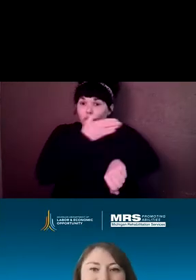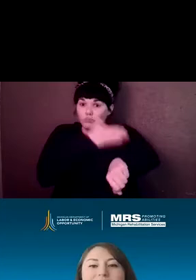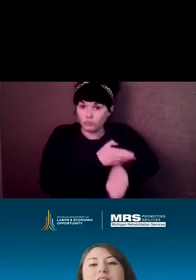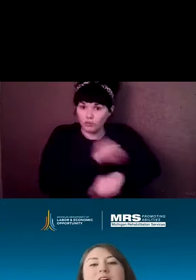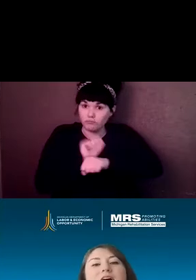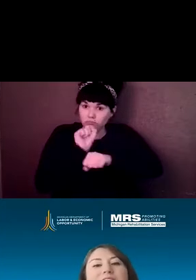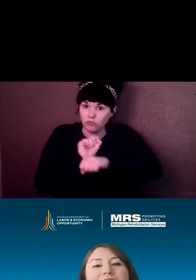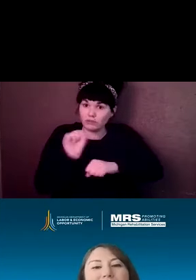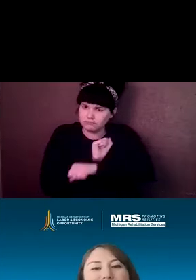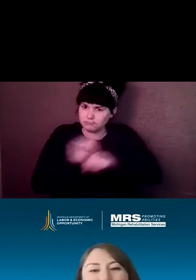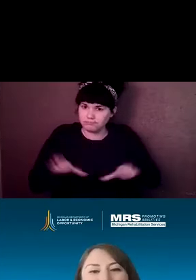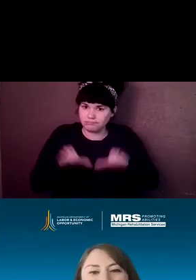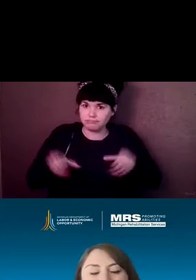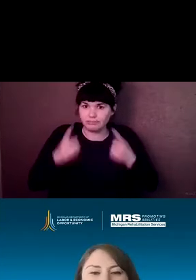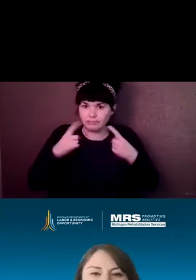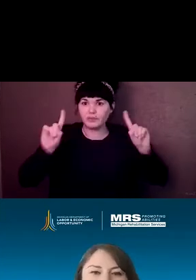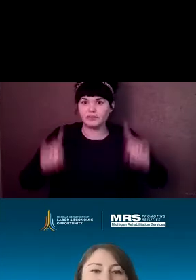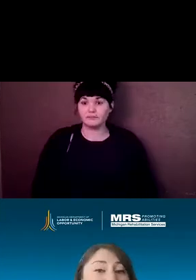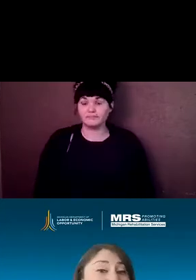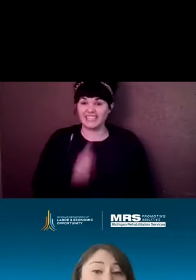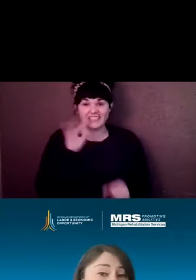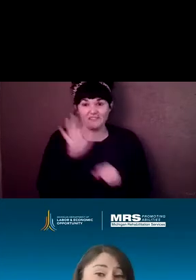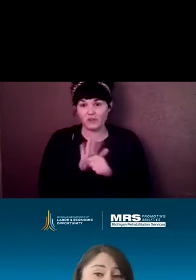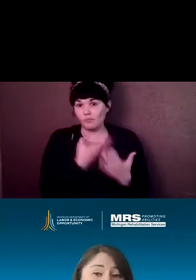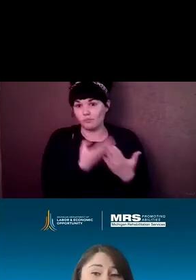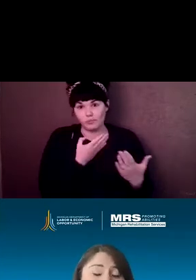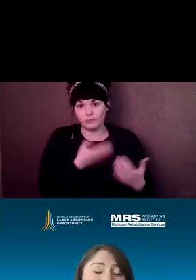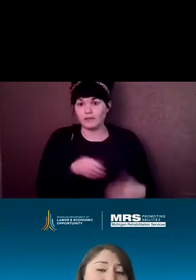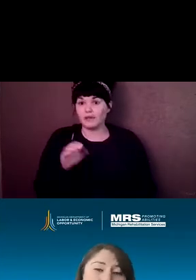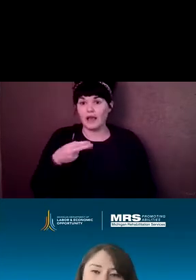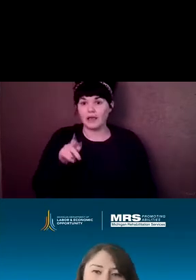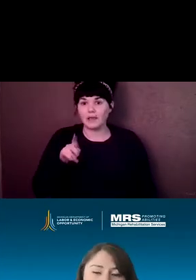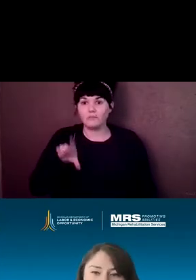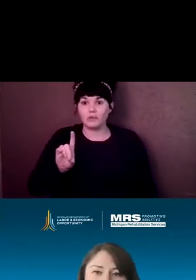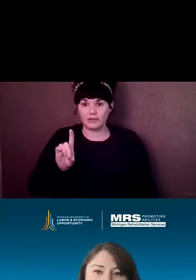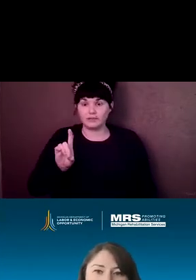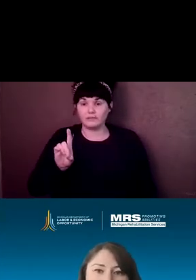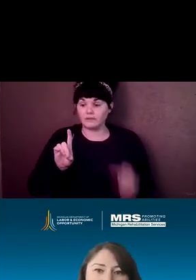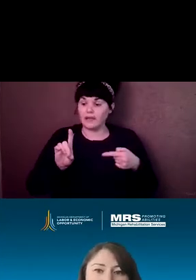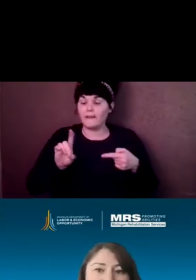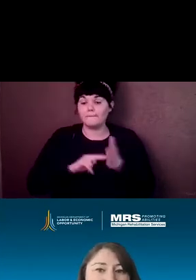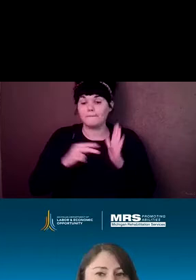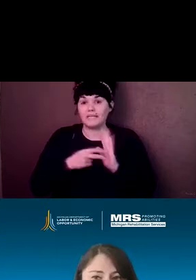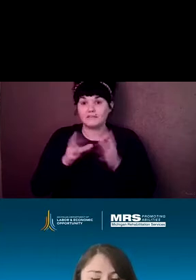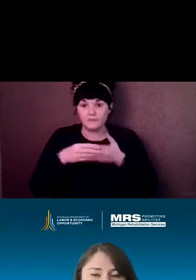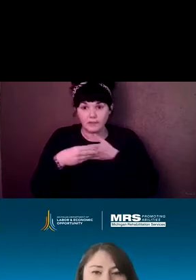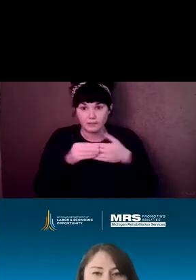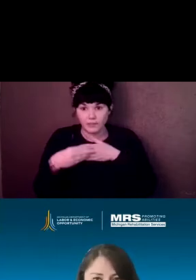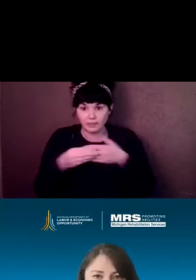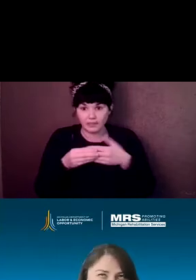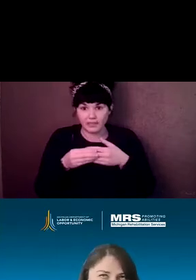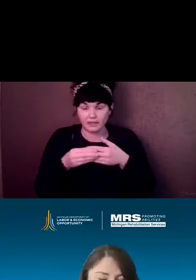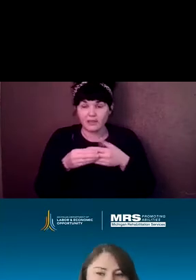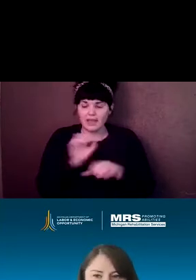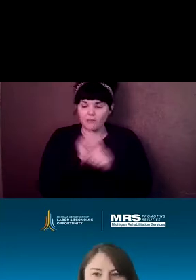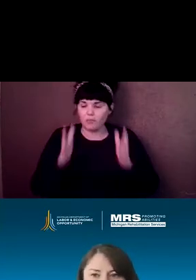confirmed. A hybrid work model offers flexibility, which empowers employees to work on their strengths and